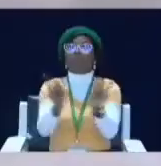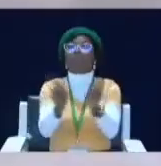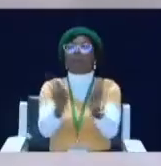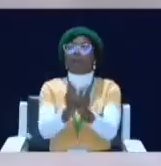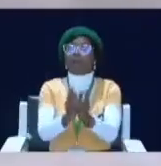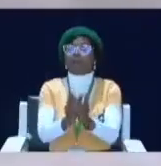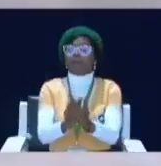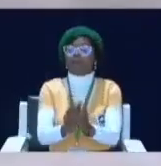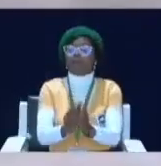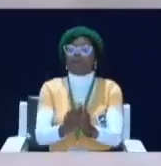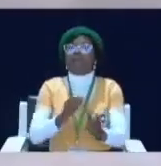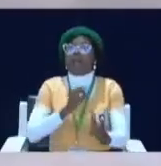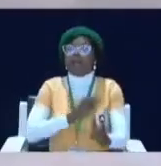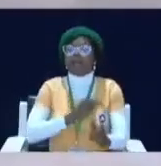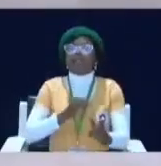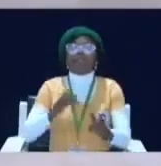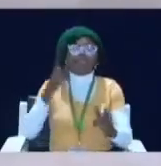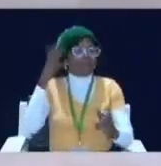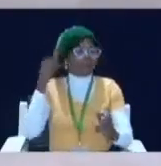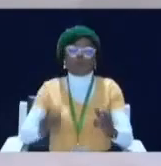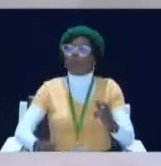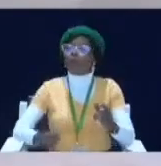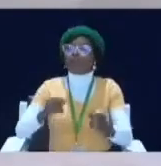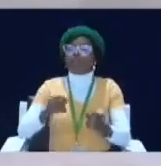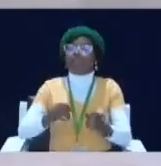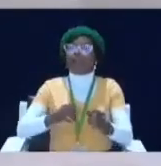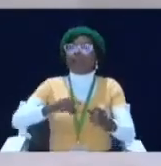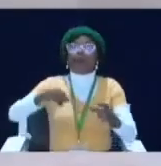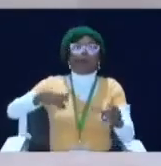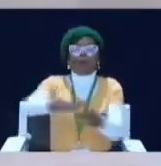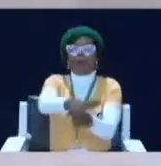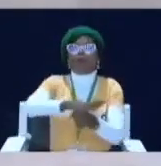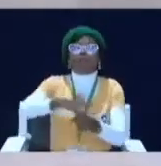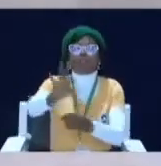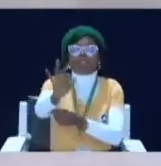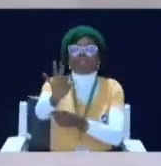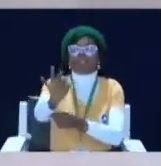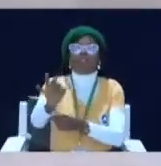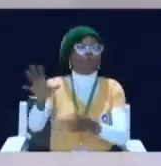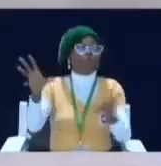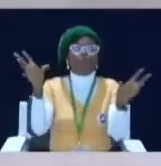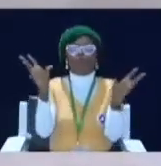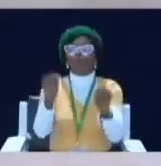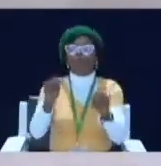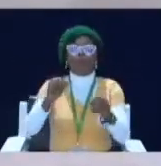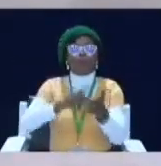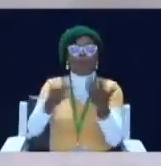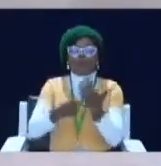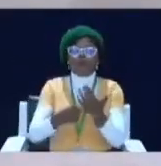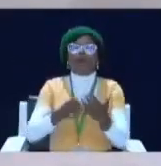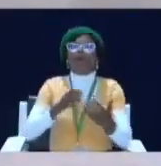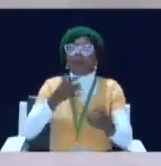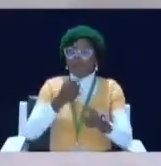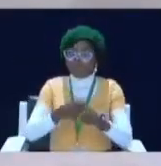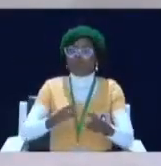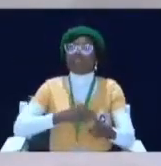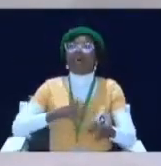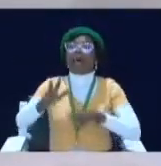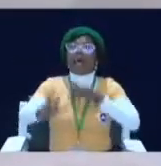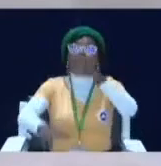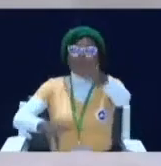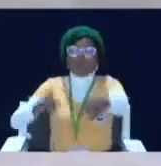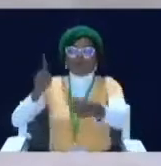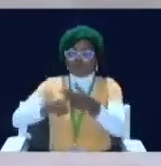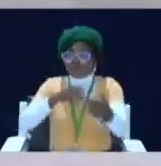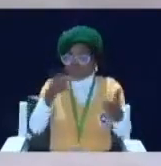still virtual lockdown. No program in the camp. As I obeyed to the Holy Spirit in May, I came to the